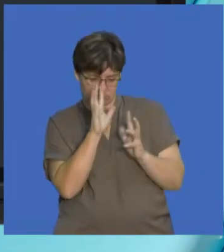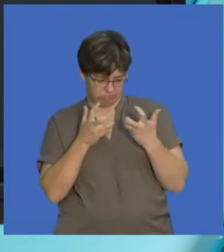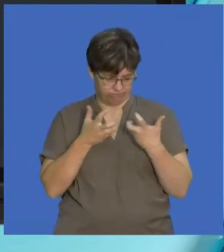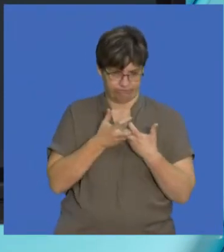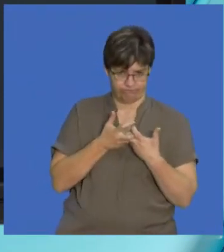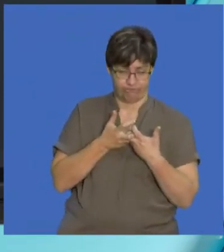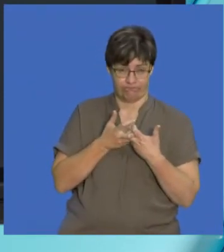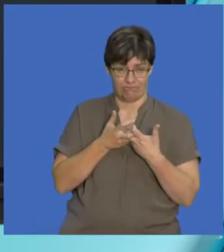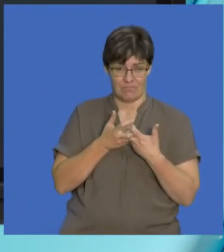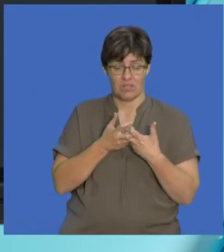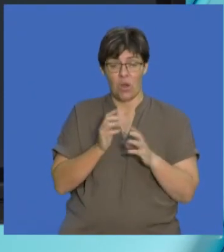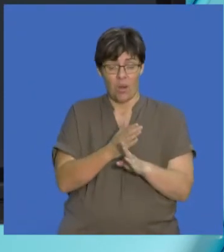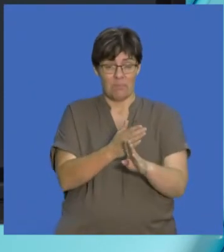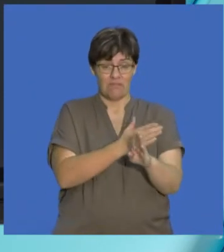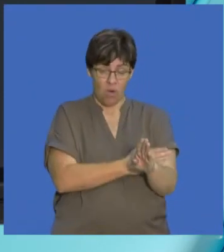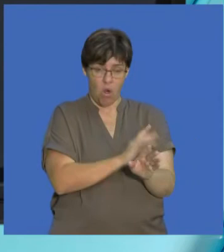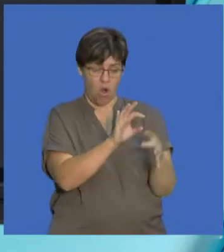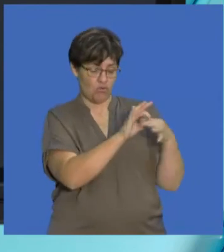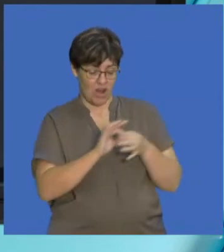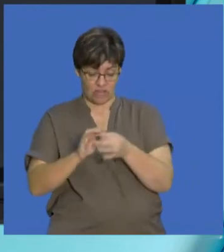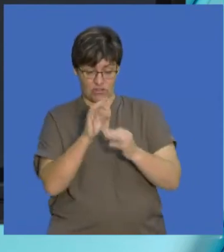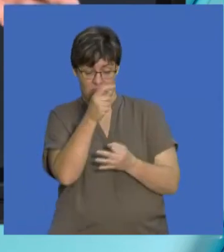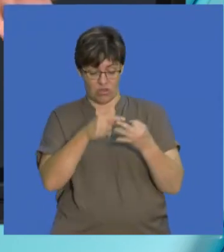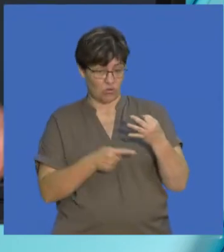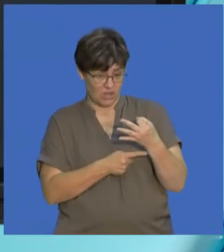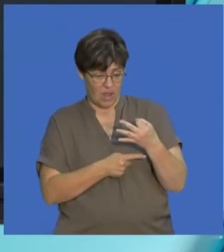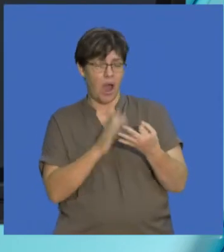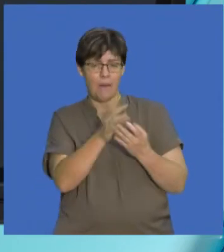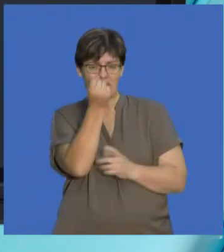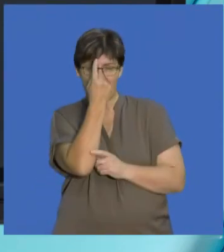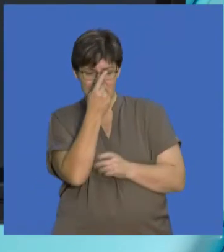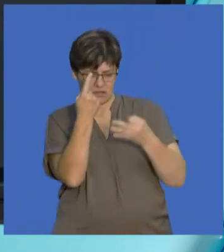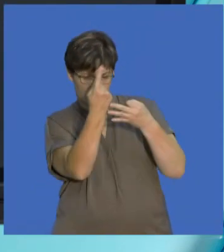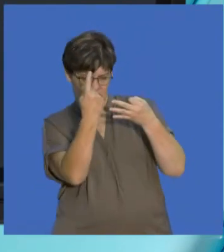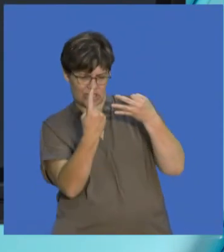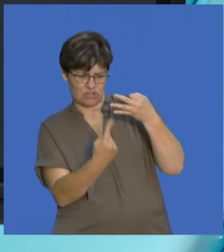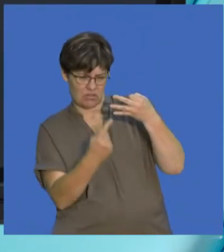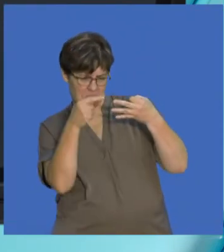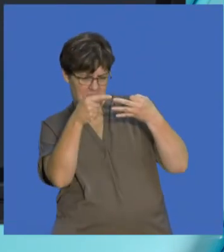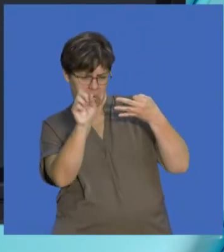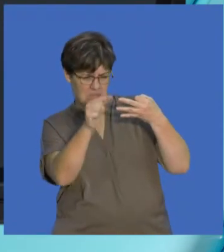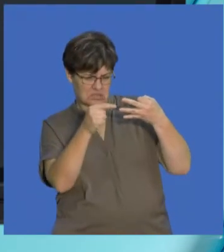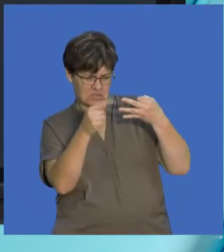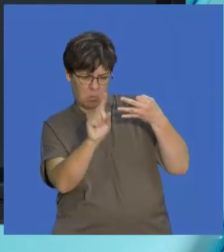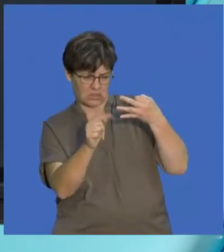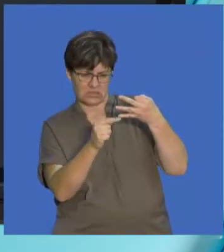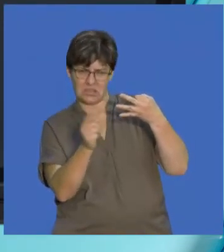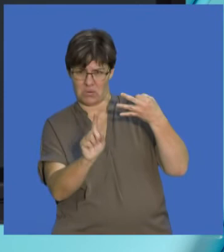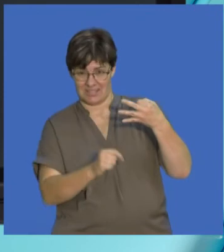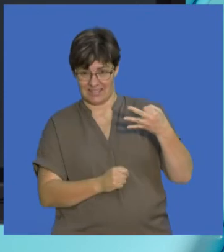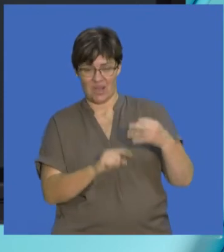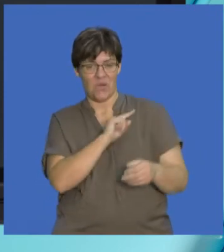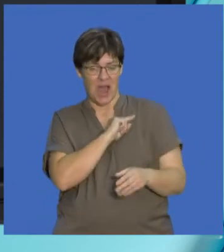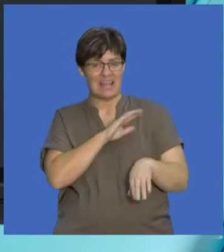we even look at their relationship, we need to understand what each one of them is all about, okay? So because of time, this is what we